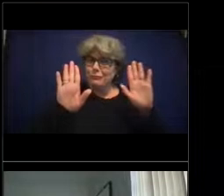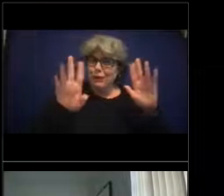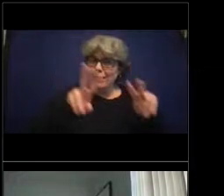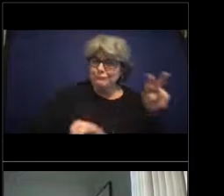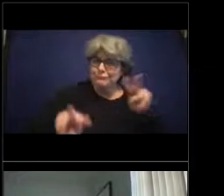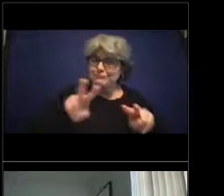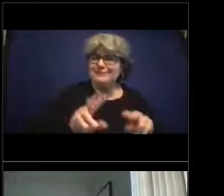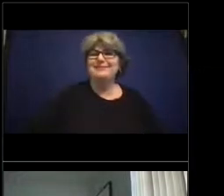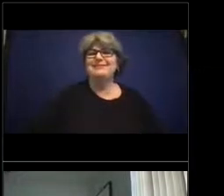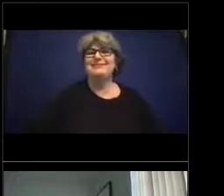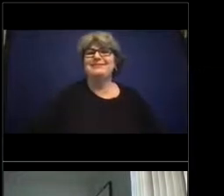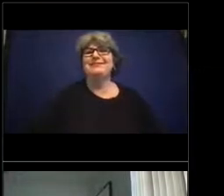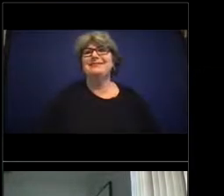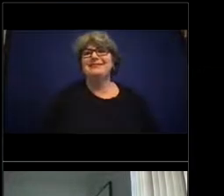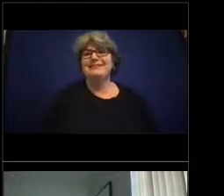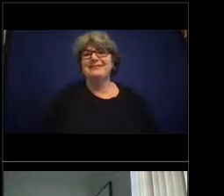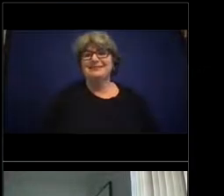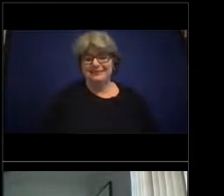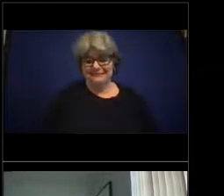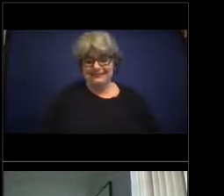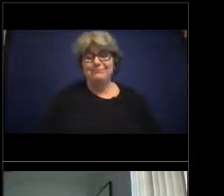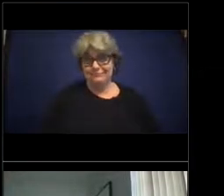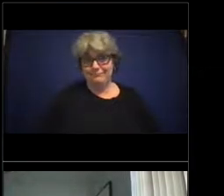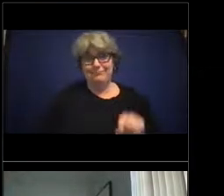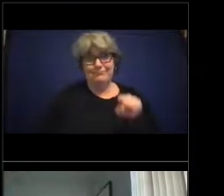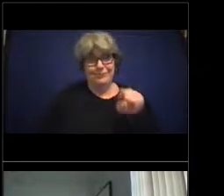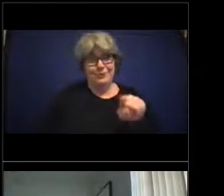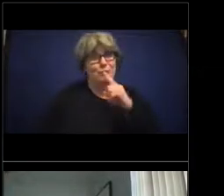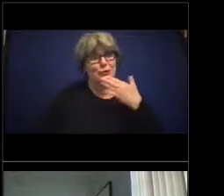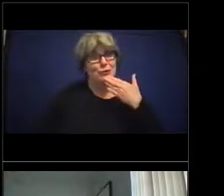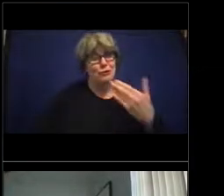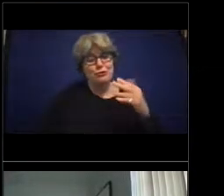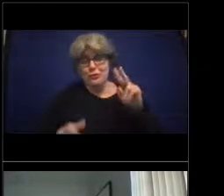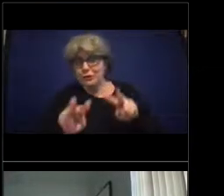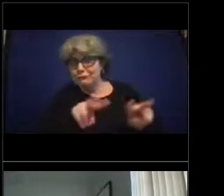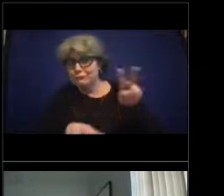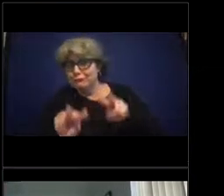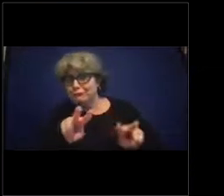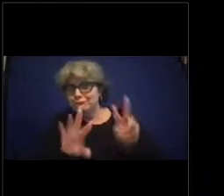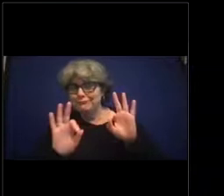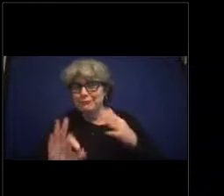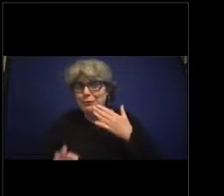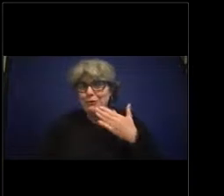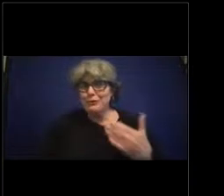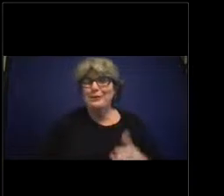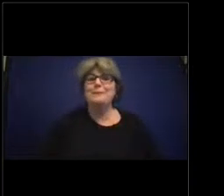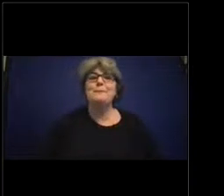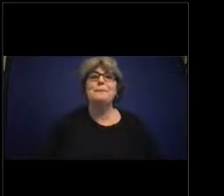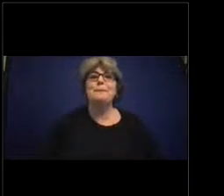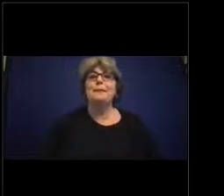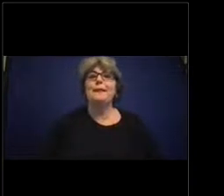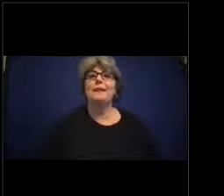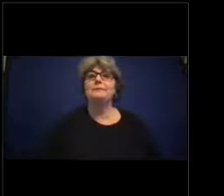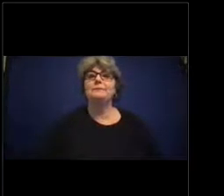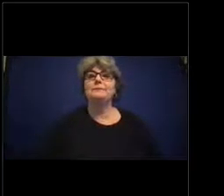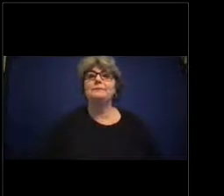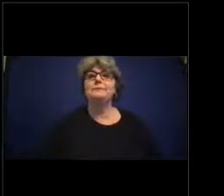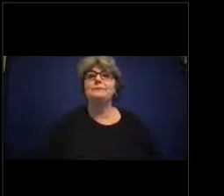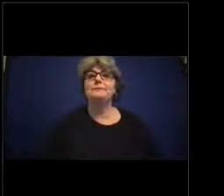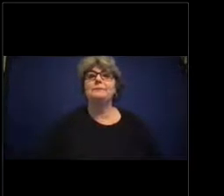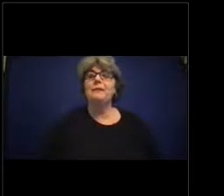here. Yeah, you guys are really good at observations. What I notice in this photo